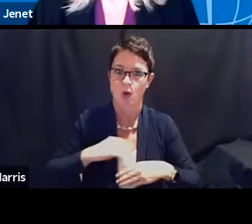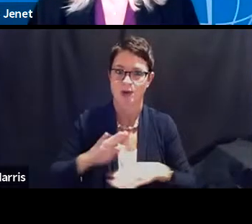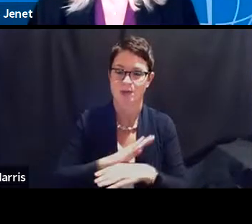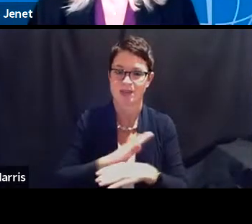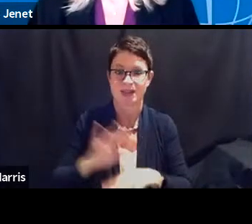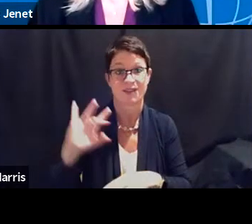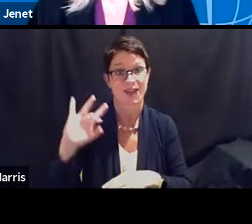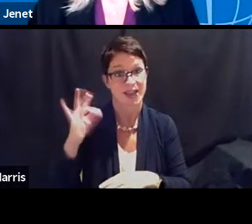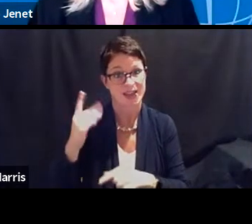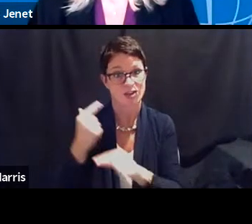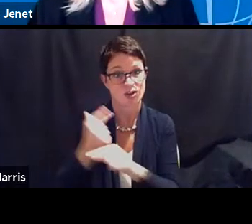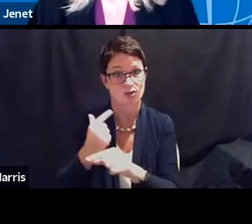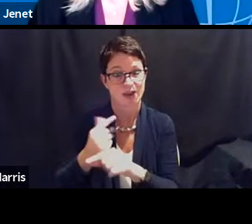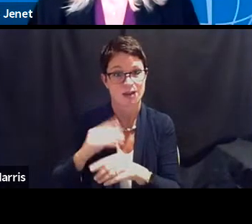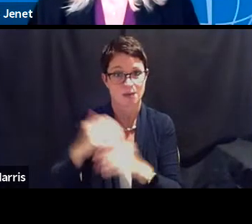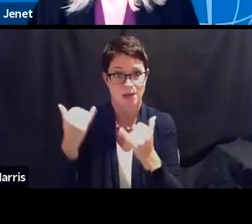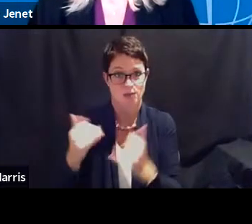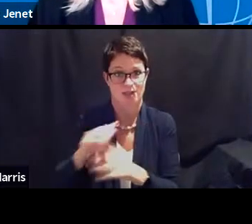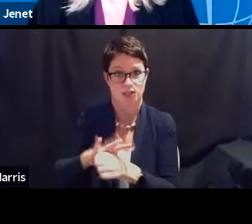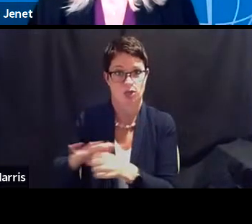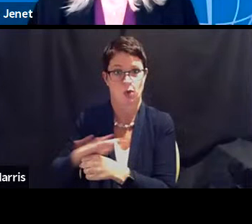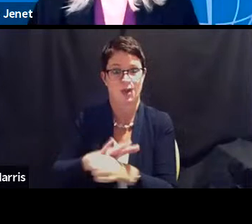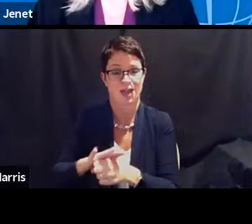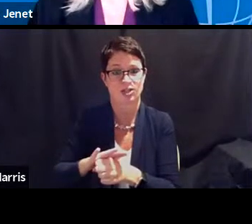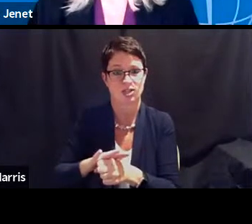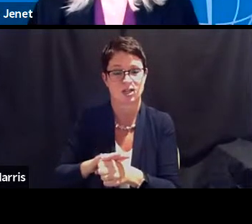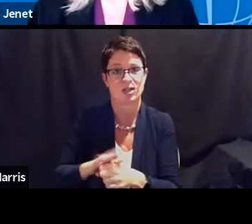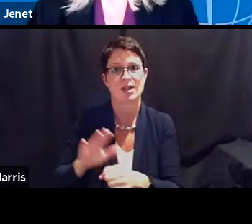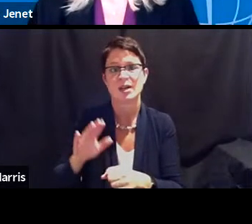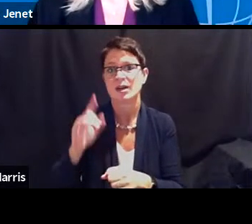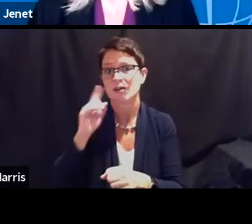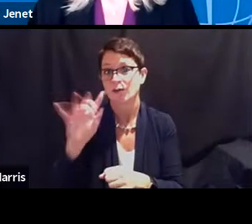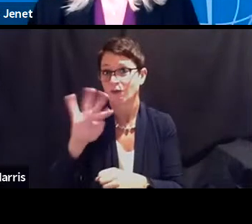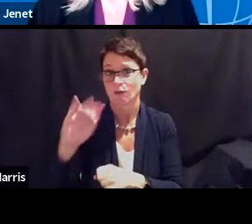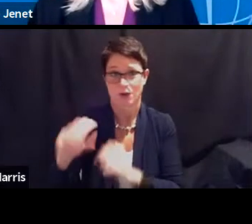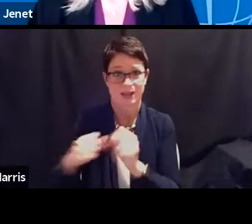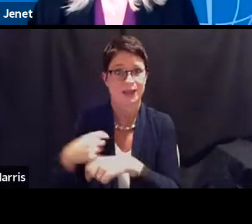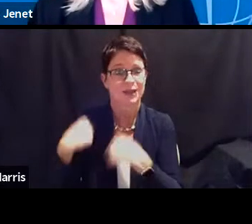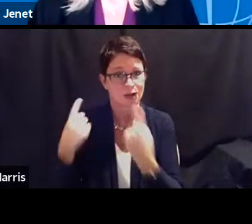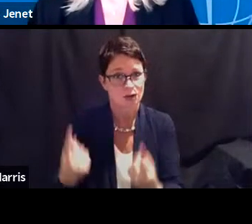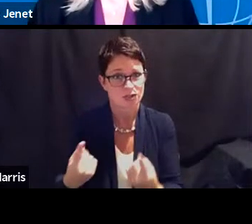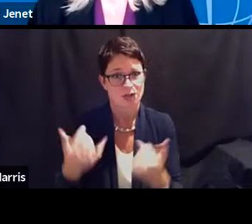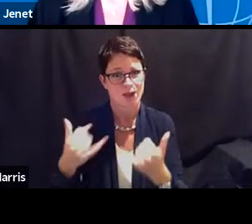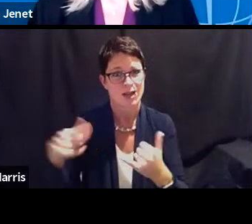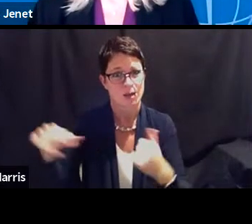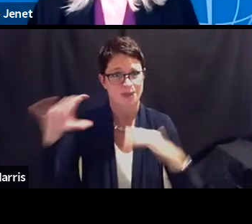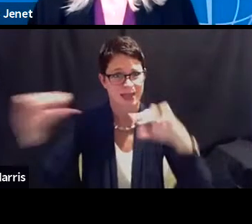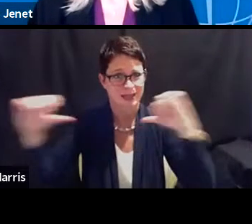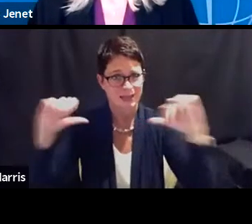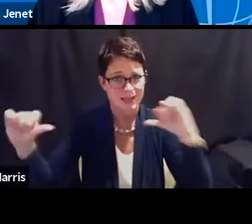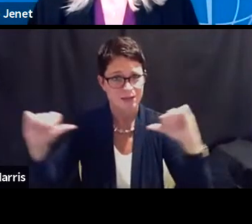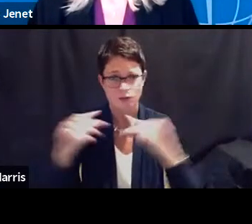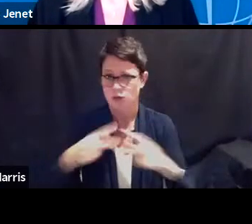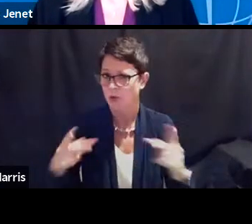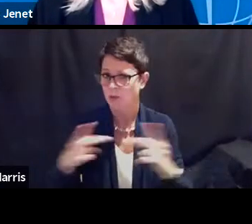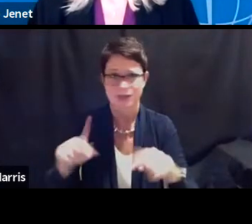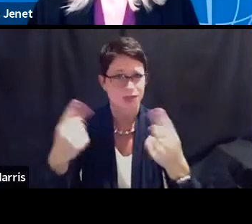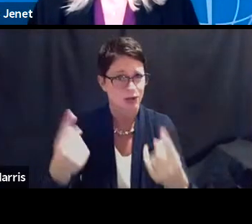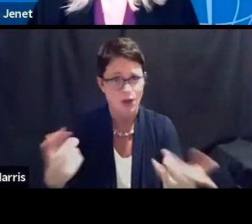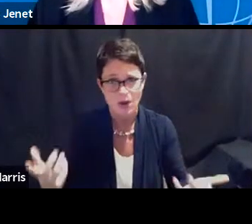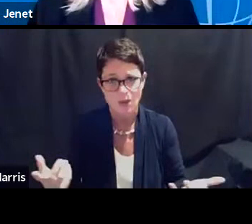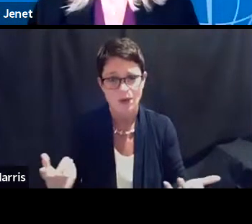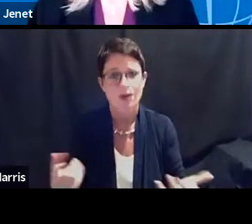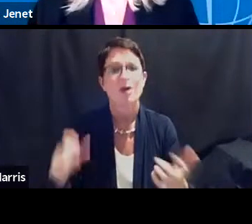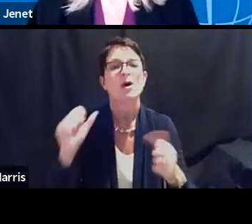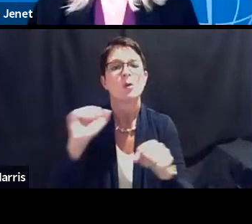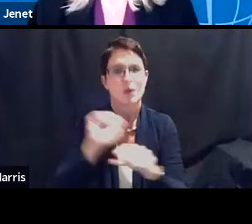grade in my present location that we've been in a child's place for 40 years. And right now, when they leave, they have no place to go. I think that if we can work